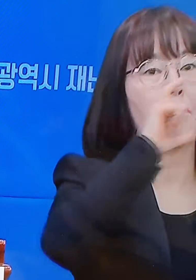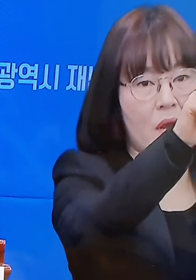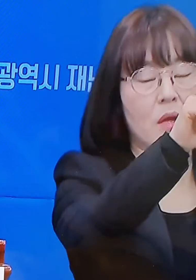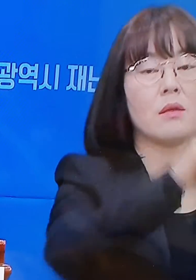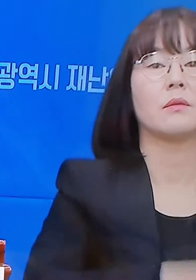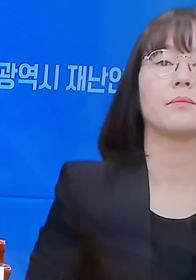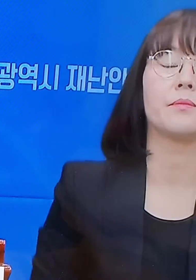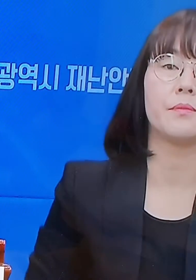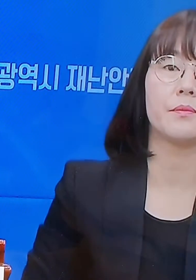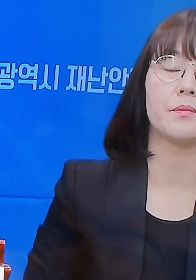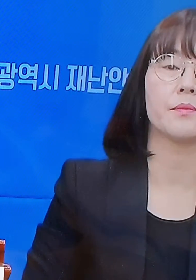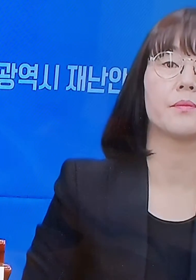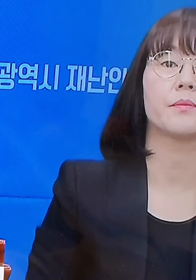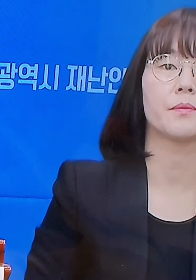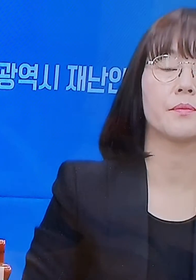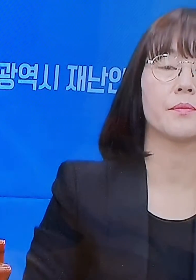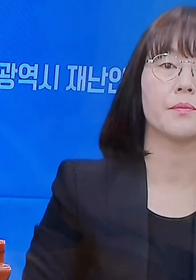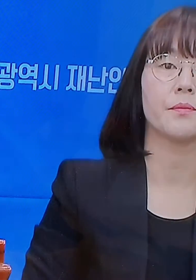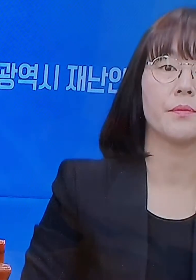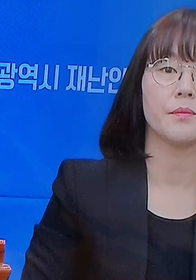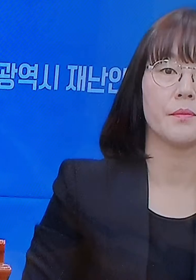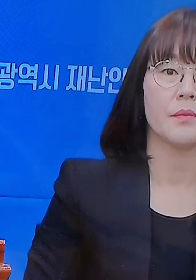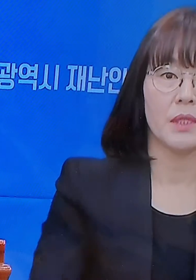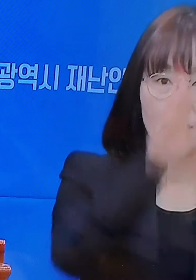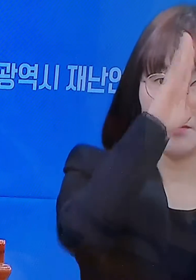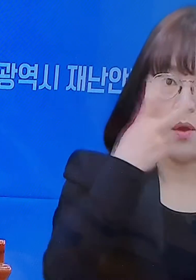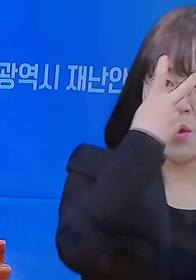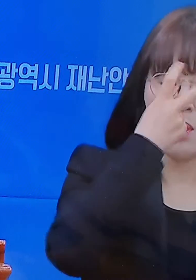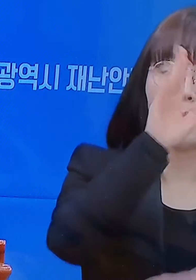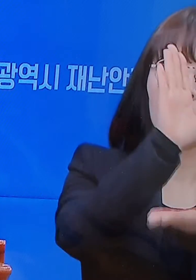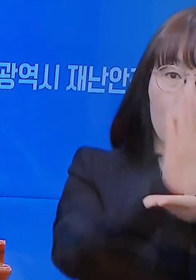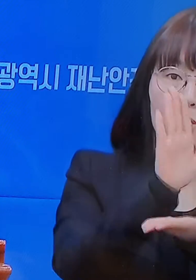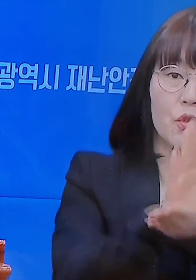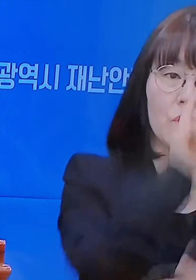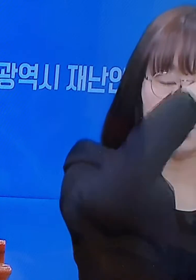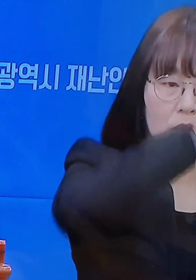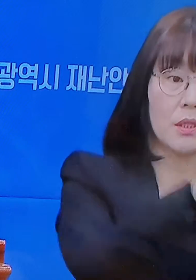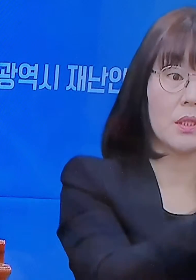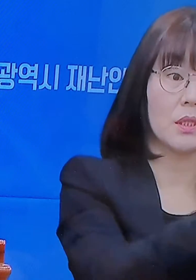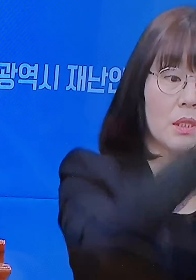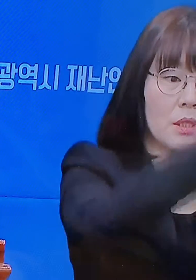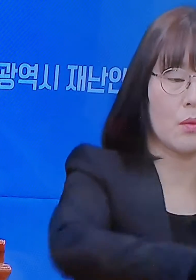have been trying to find out what the